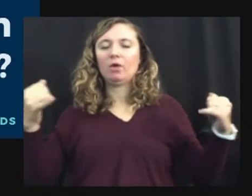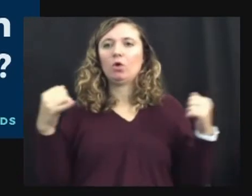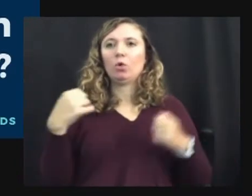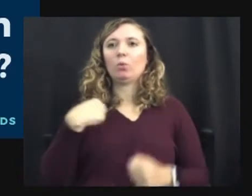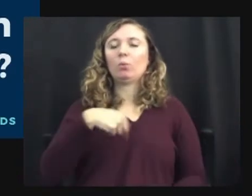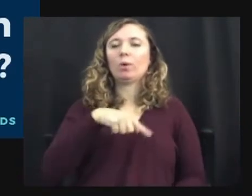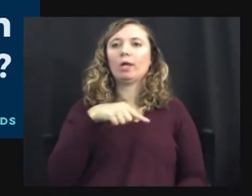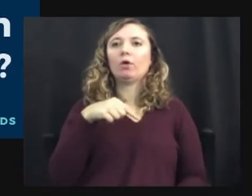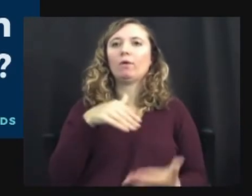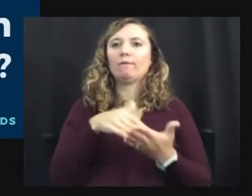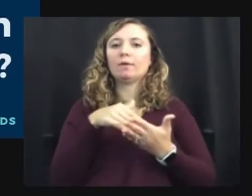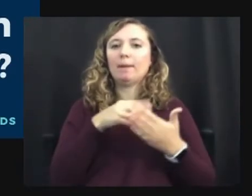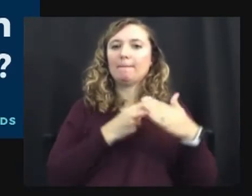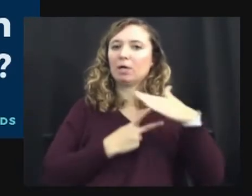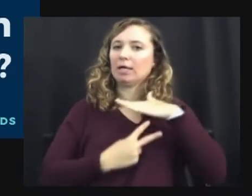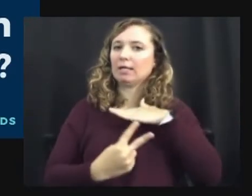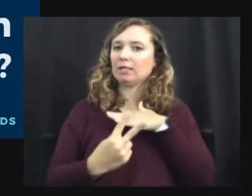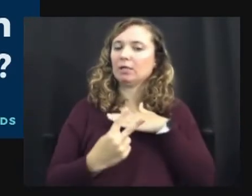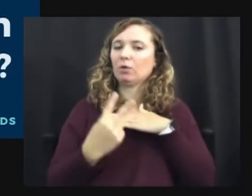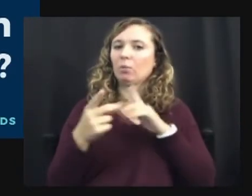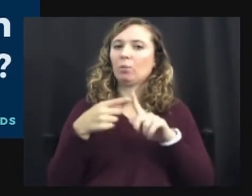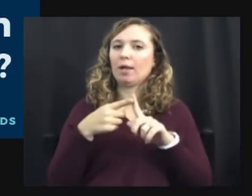going to start